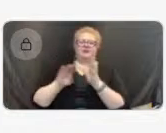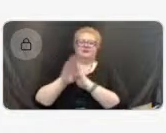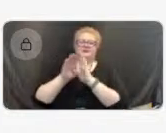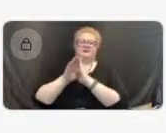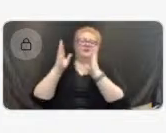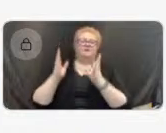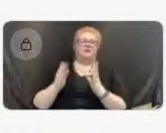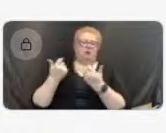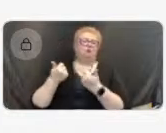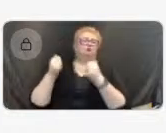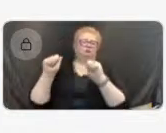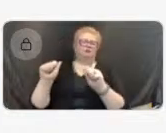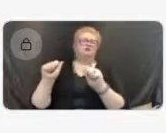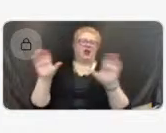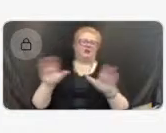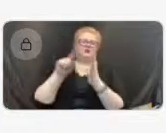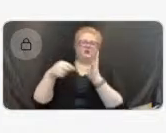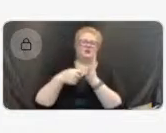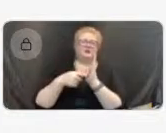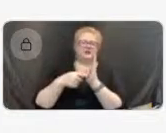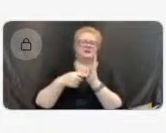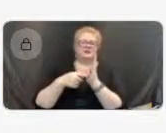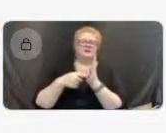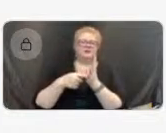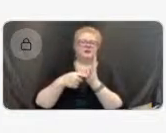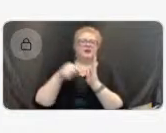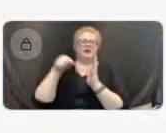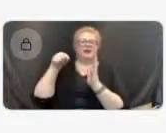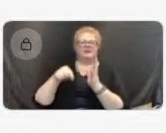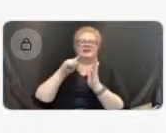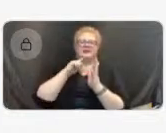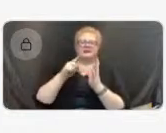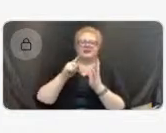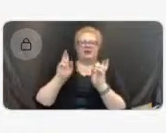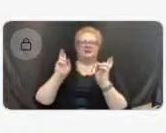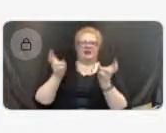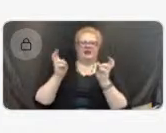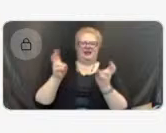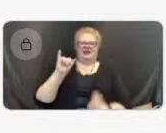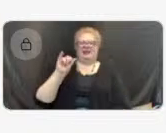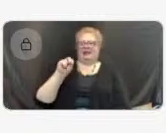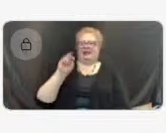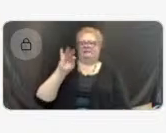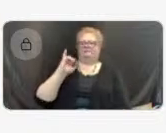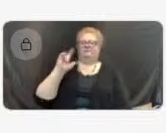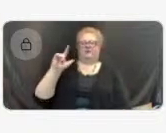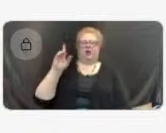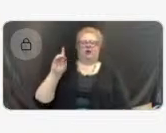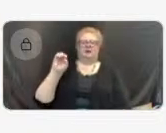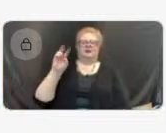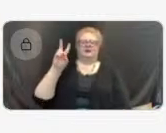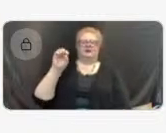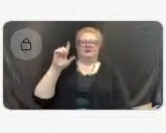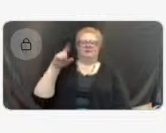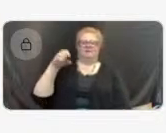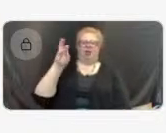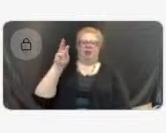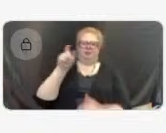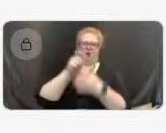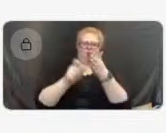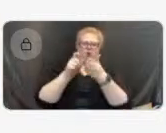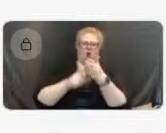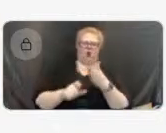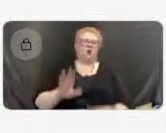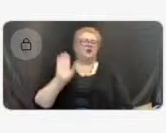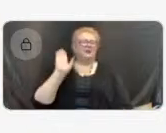do. He said, this is the title of the article, Infill Development. It's time for developers to